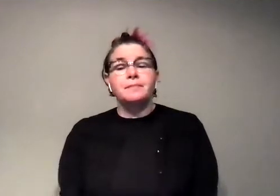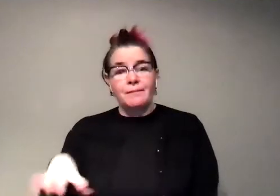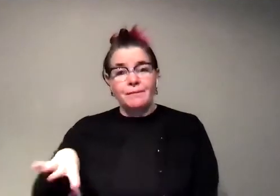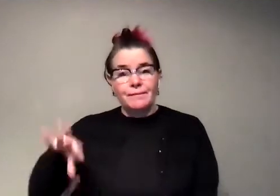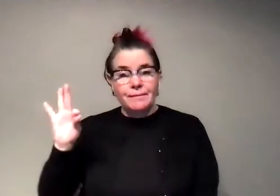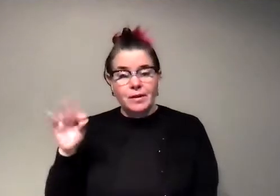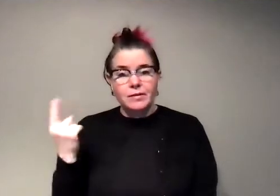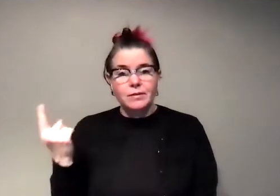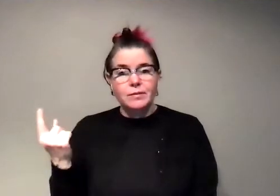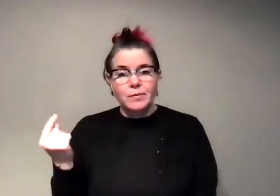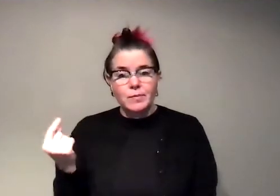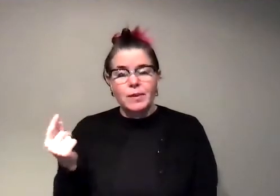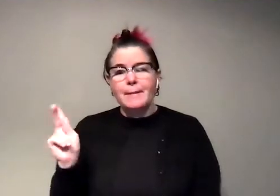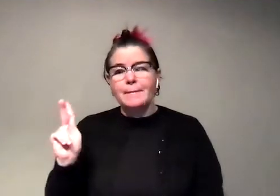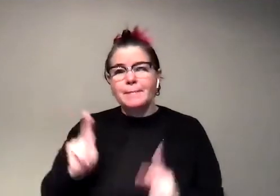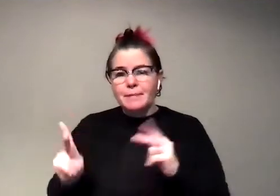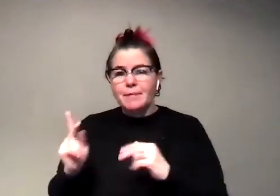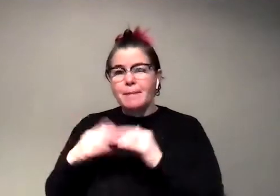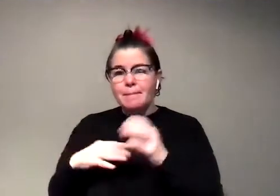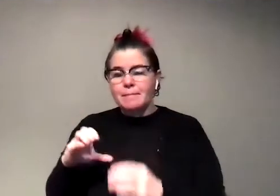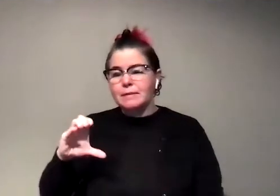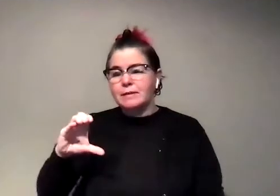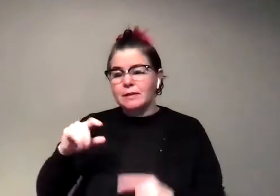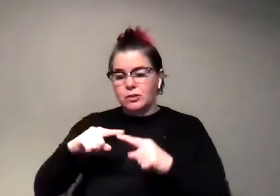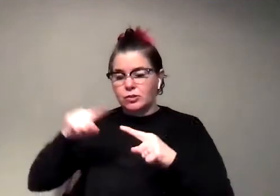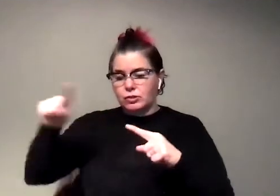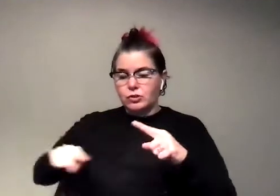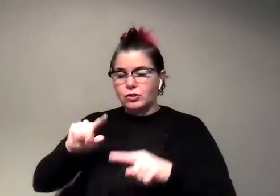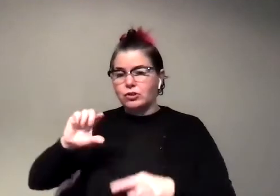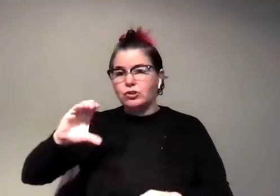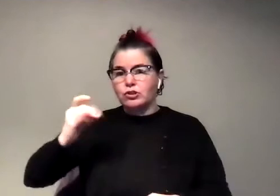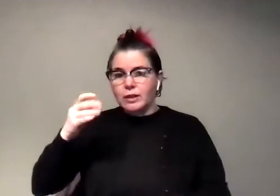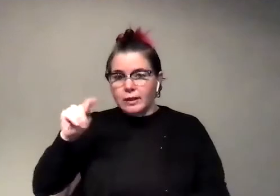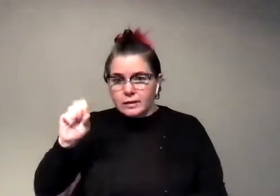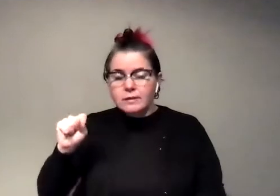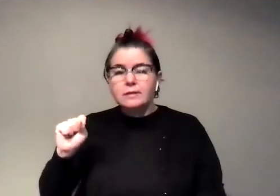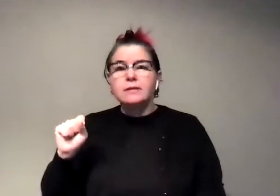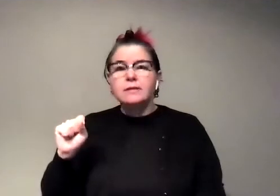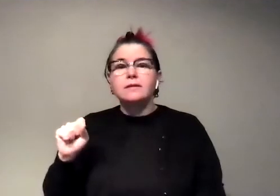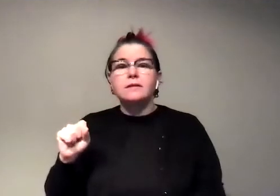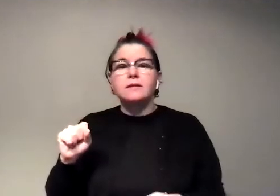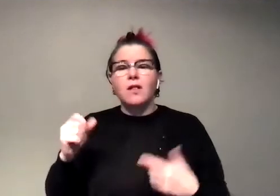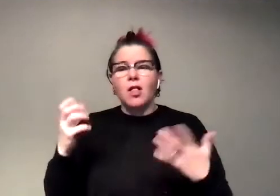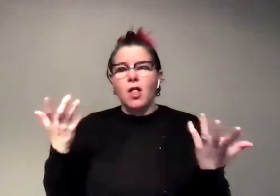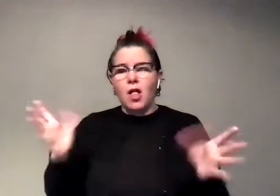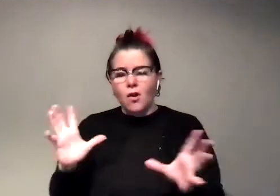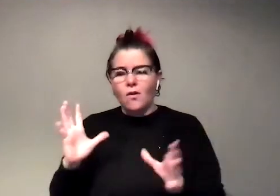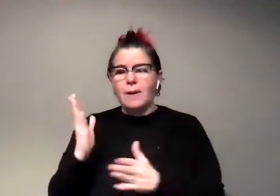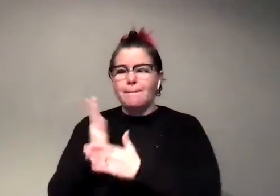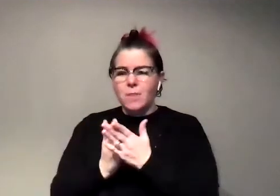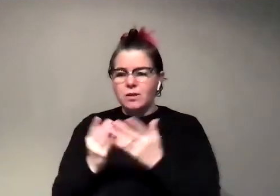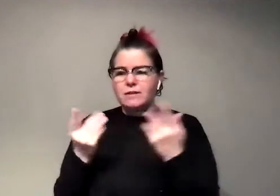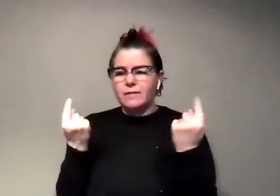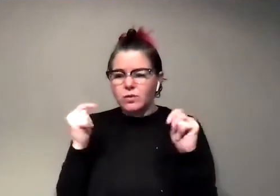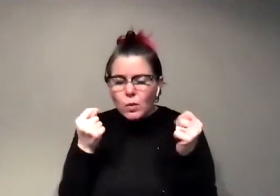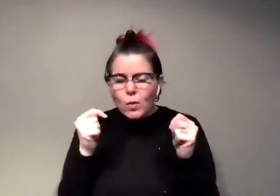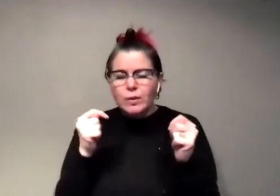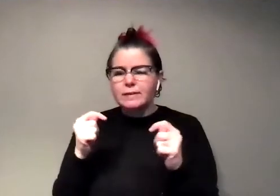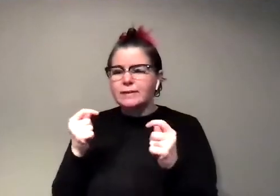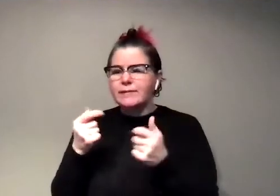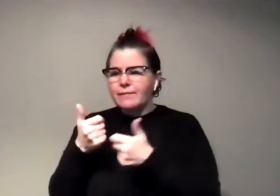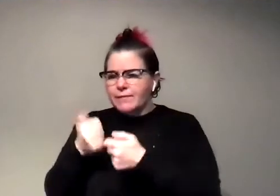was people building circuits and people building things that were already parts of the toys and the video games that I was already